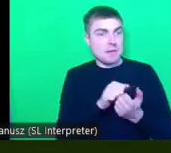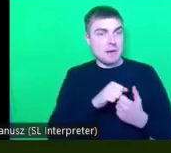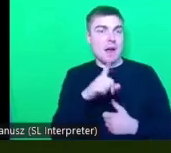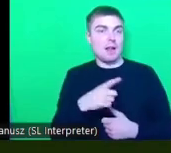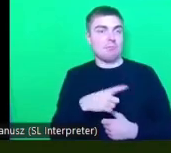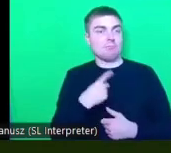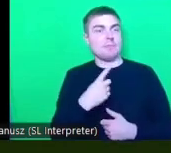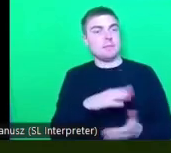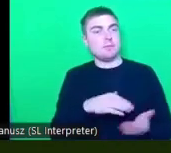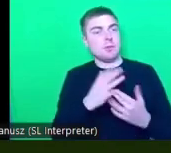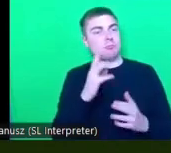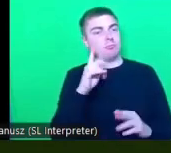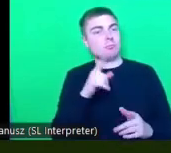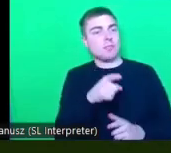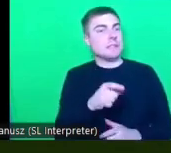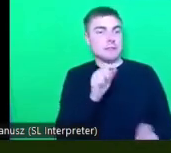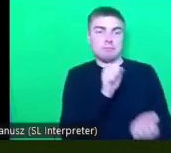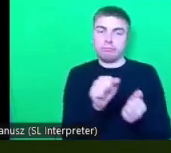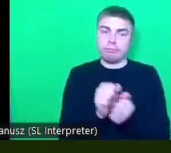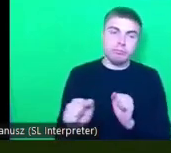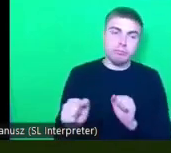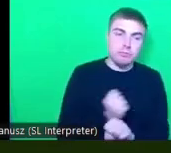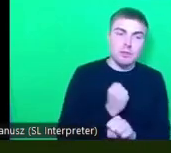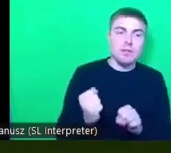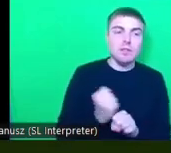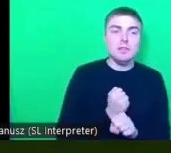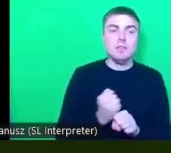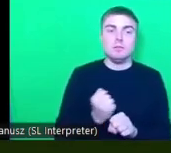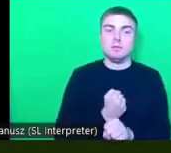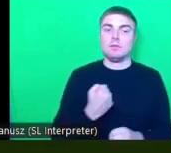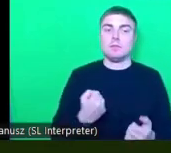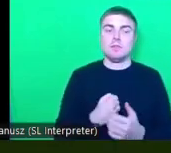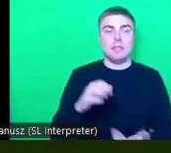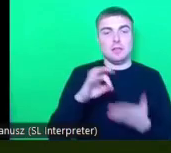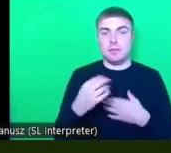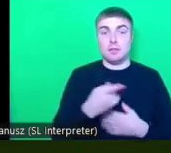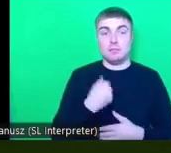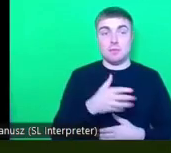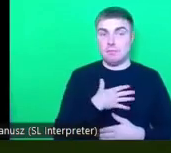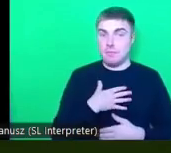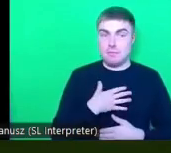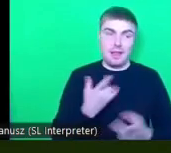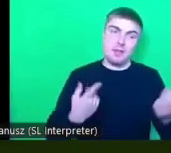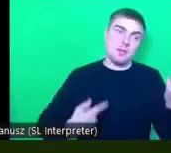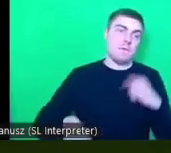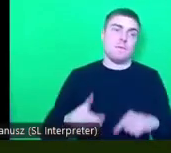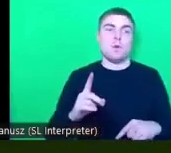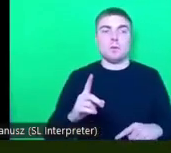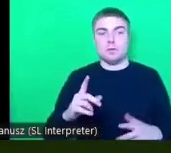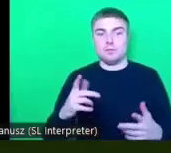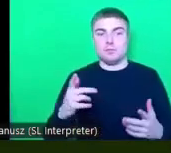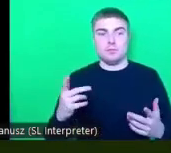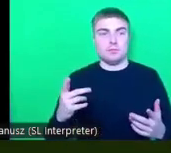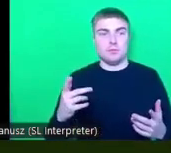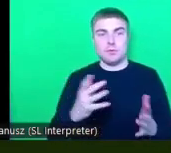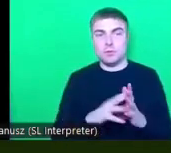bit. But in Sweden, it's the totally different pattern, and you know that it's very, very hard